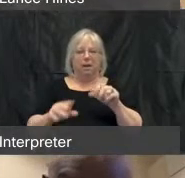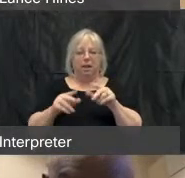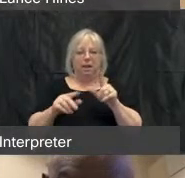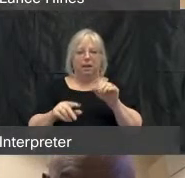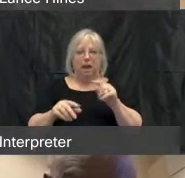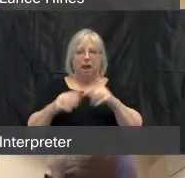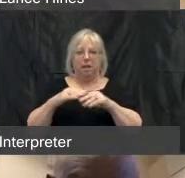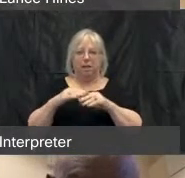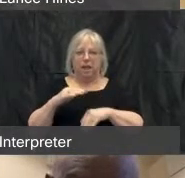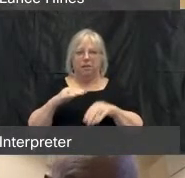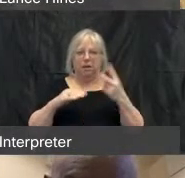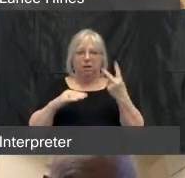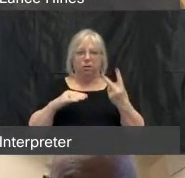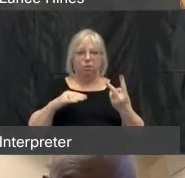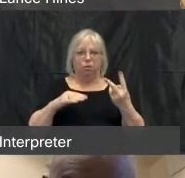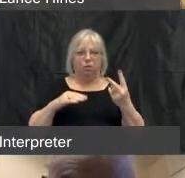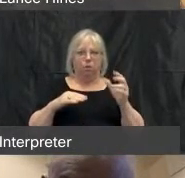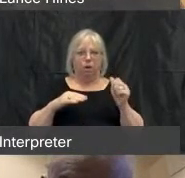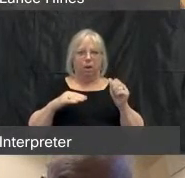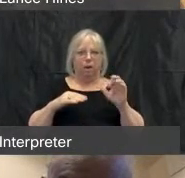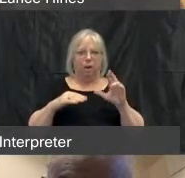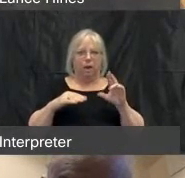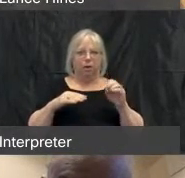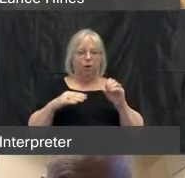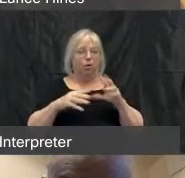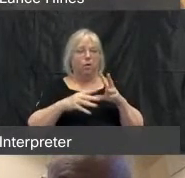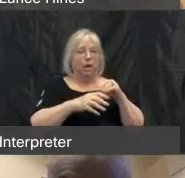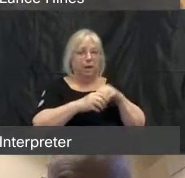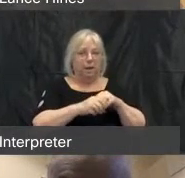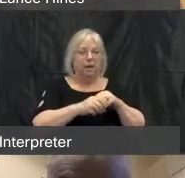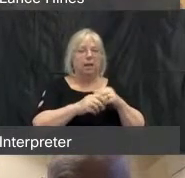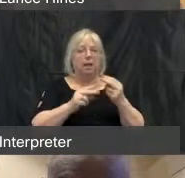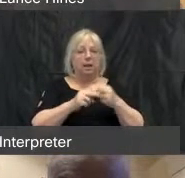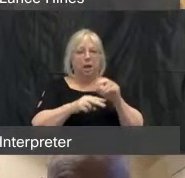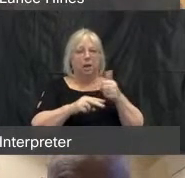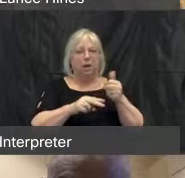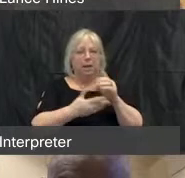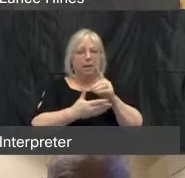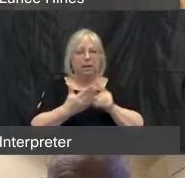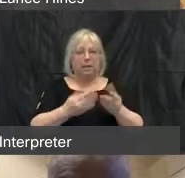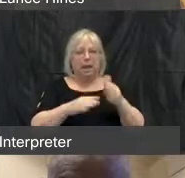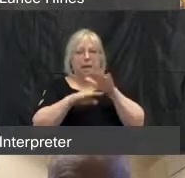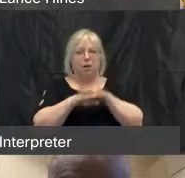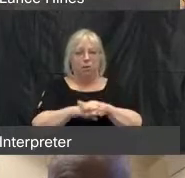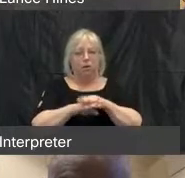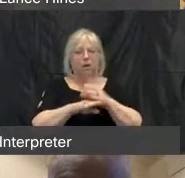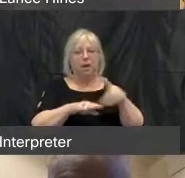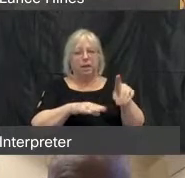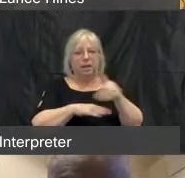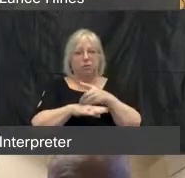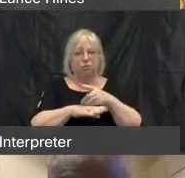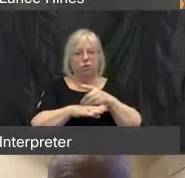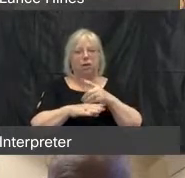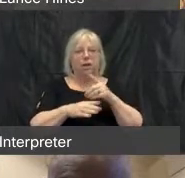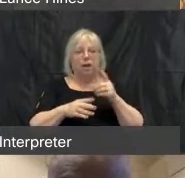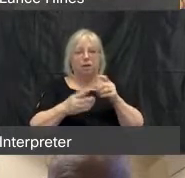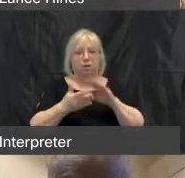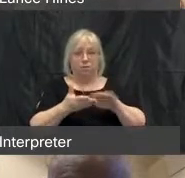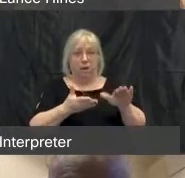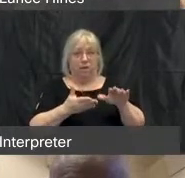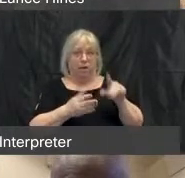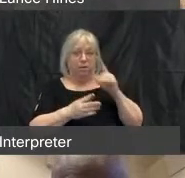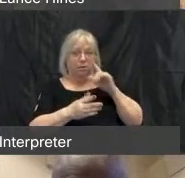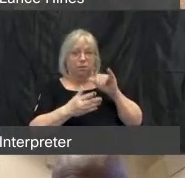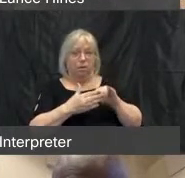than 2 acres, and within the Highway 10 design overlay district, any variance at that